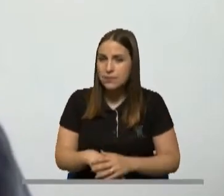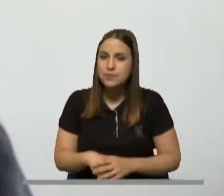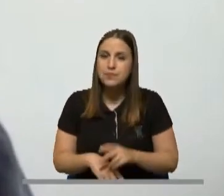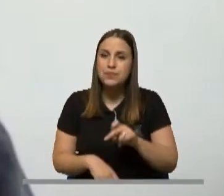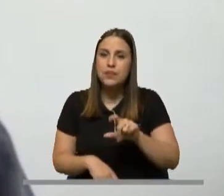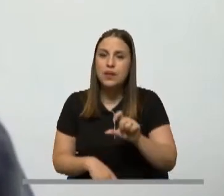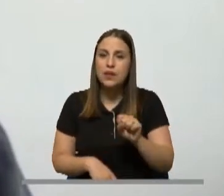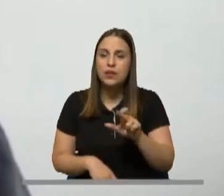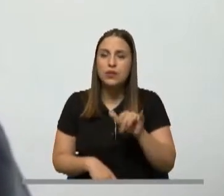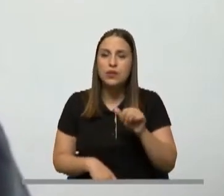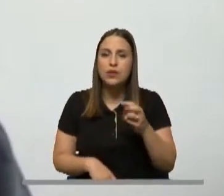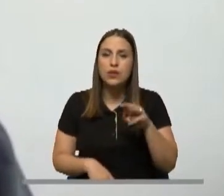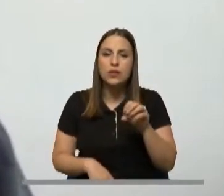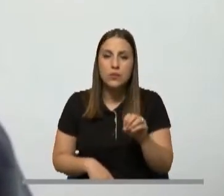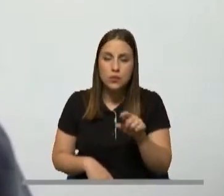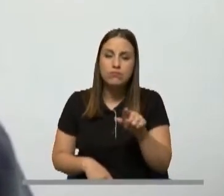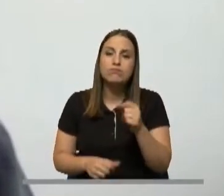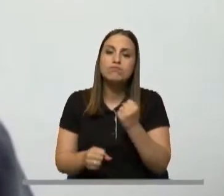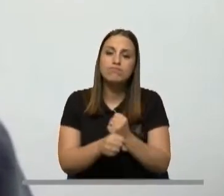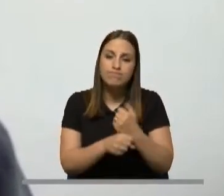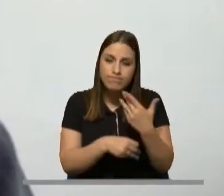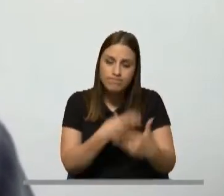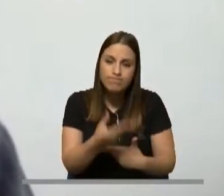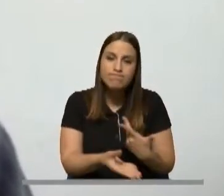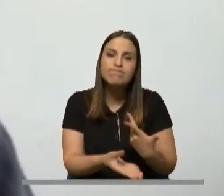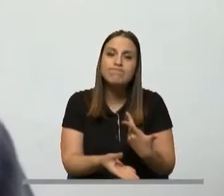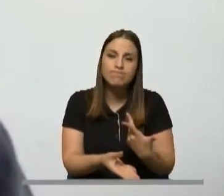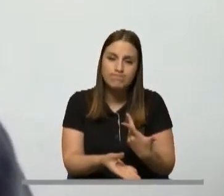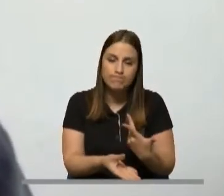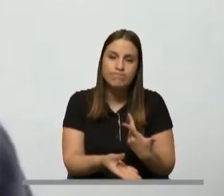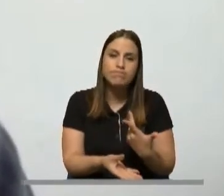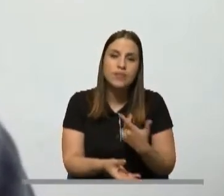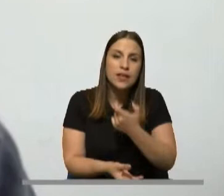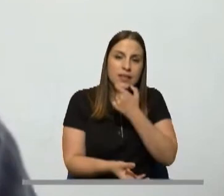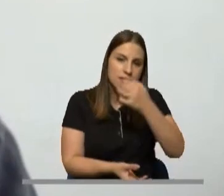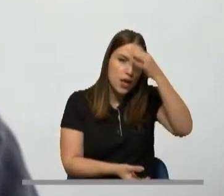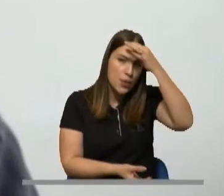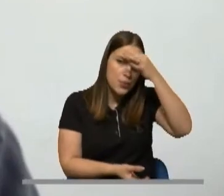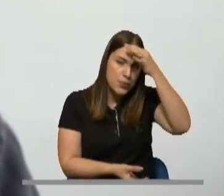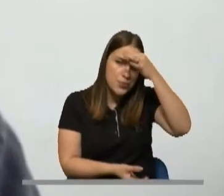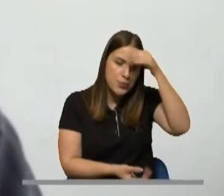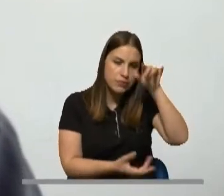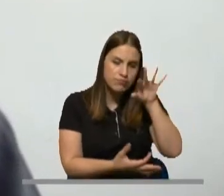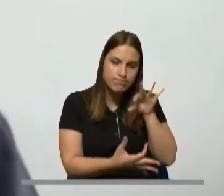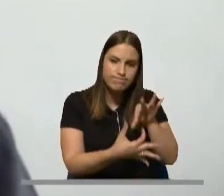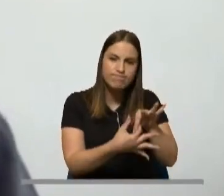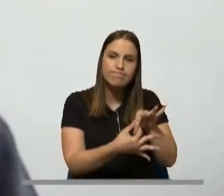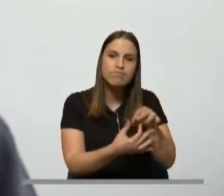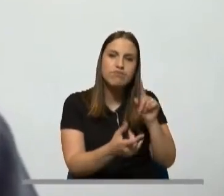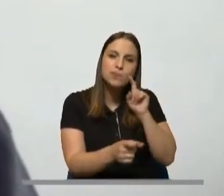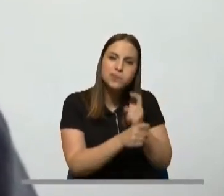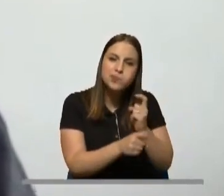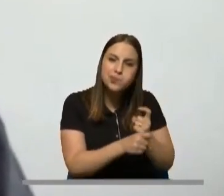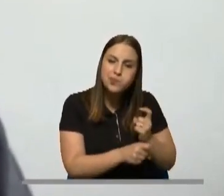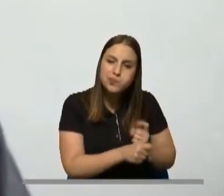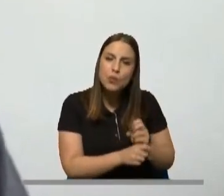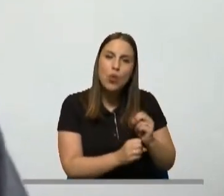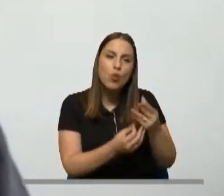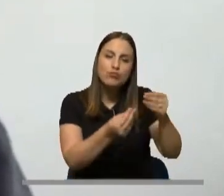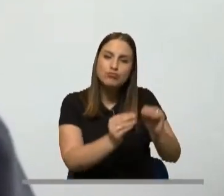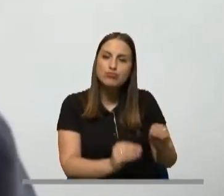Algorithmic procedures operate with a degree of accuracy that contrasts with the management